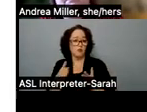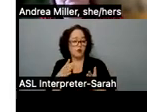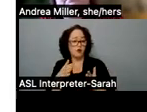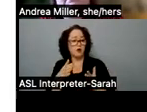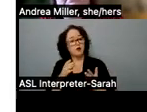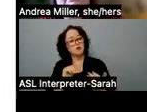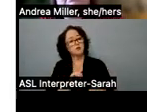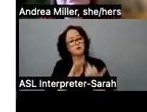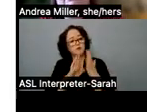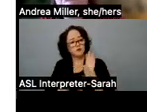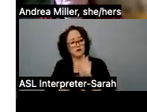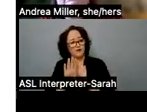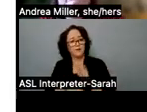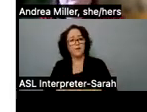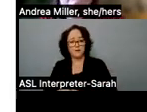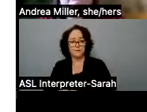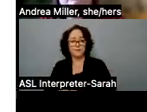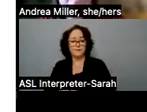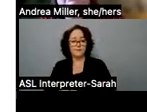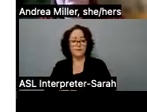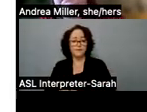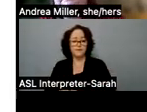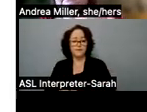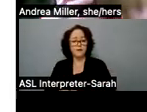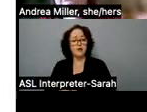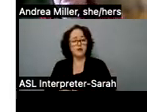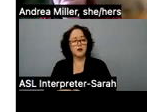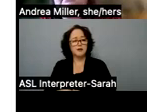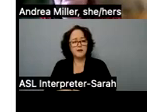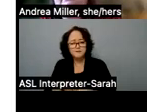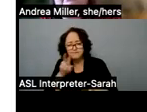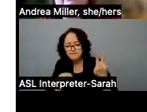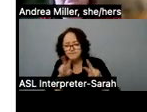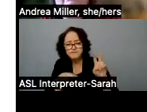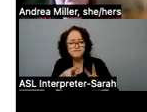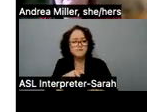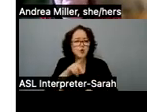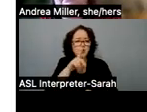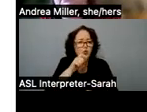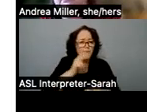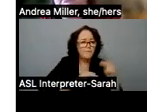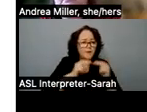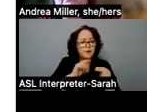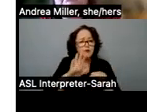to look at who's building what in your community and see if you can talk to them about being part of